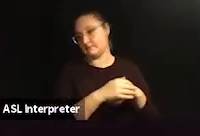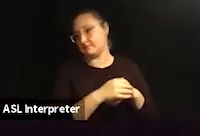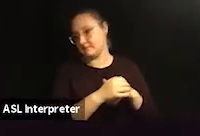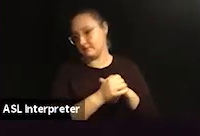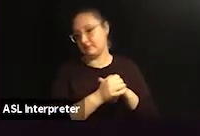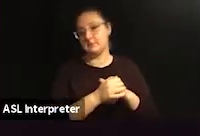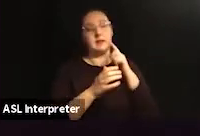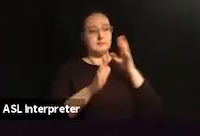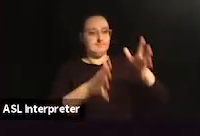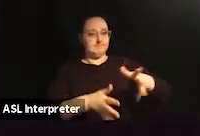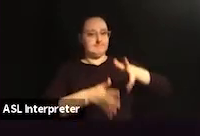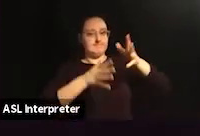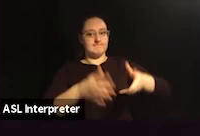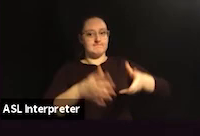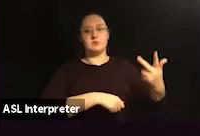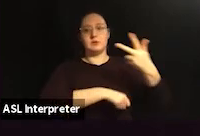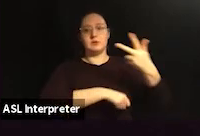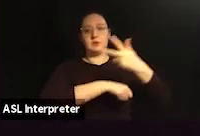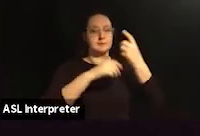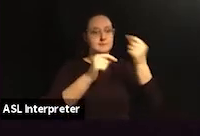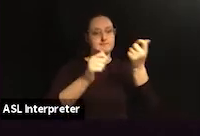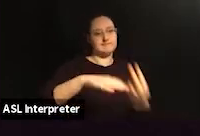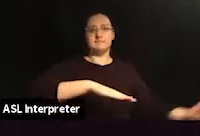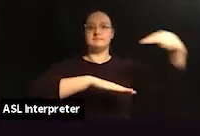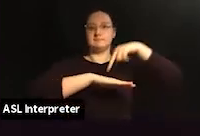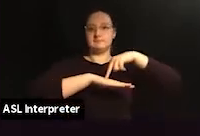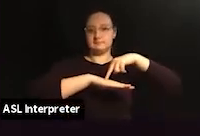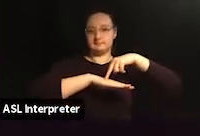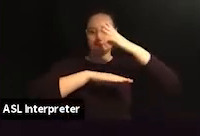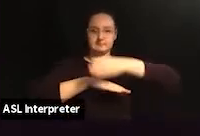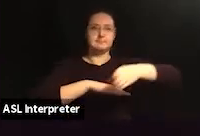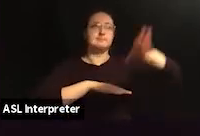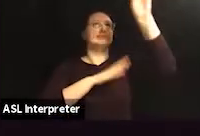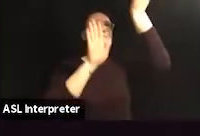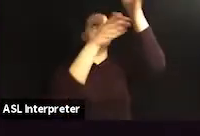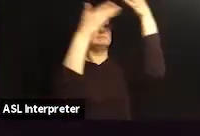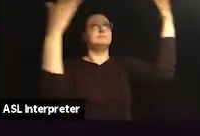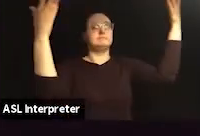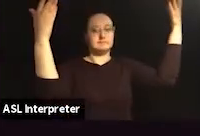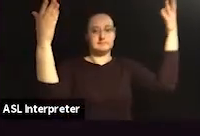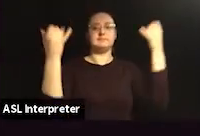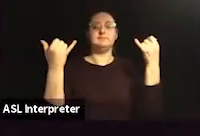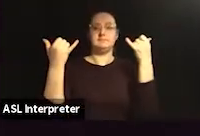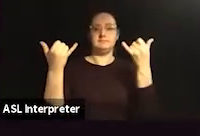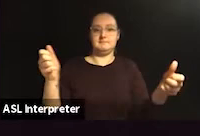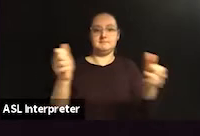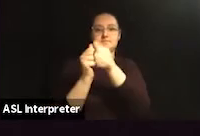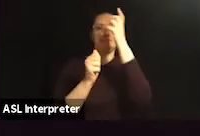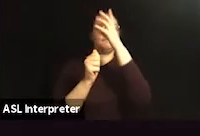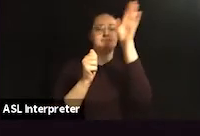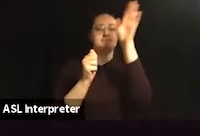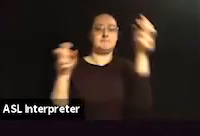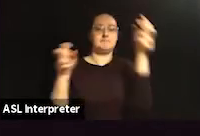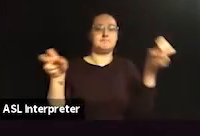again. He ascended into heaven, and is seated at the right hand of the Father. He will